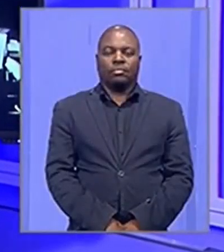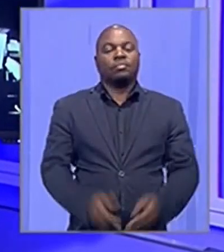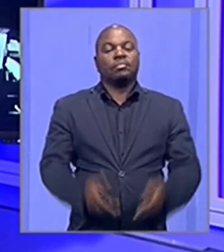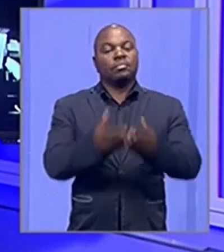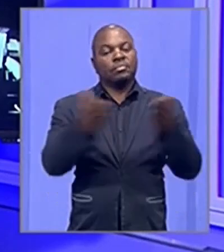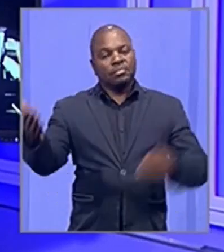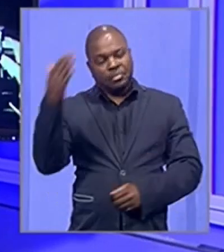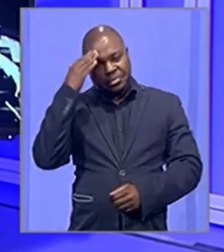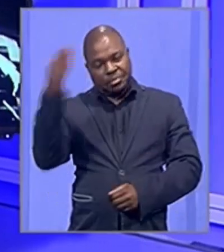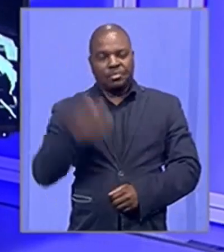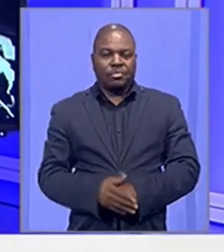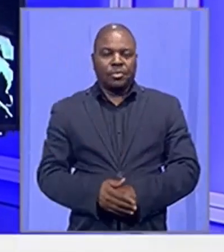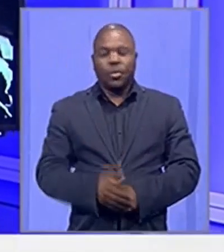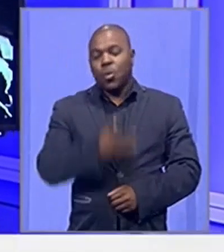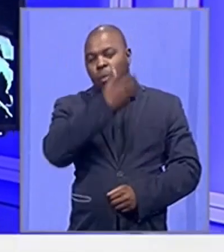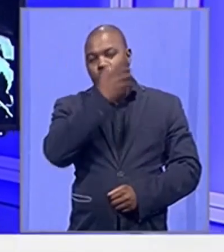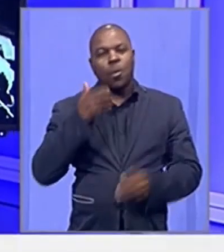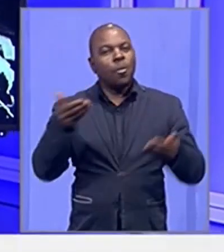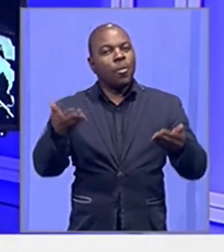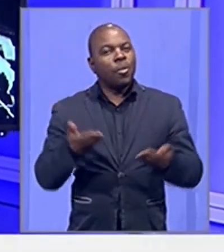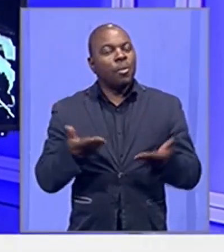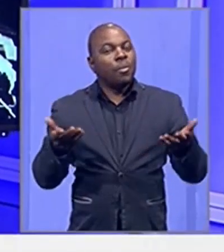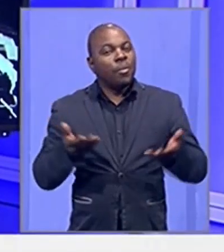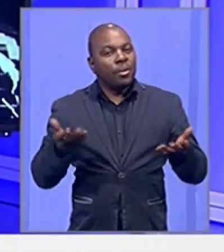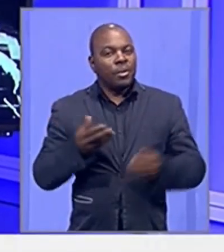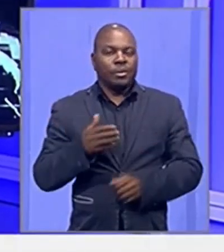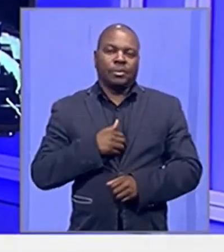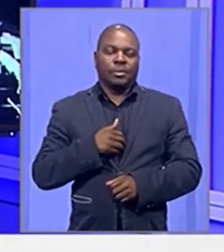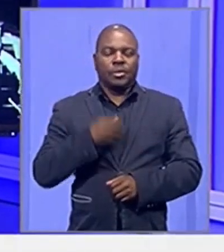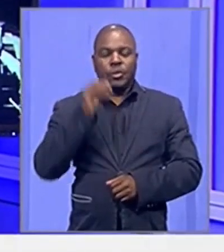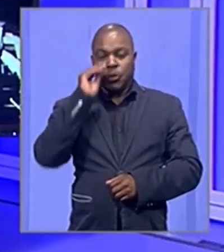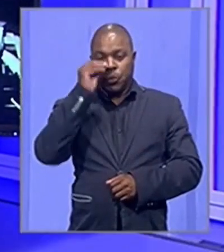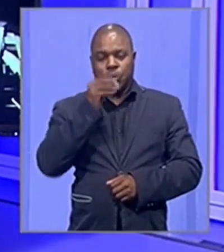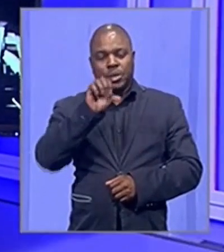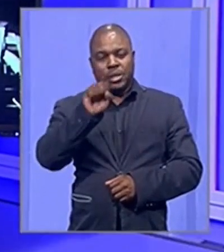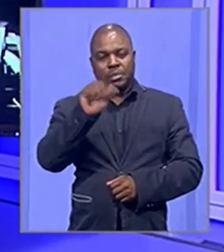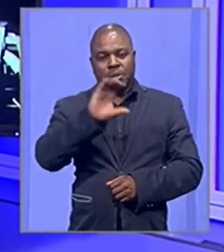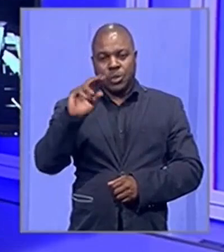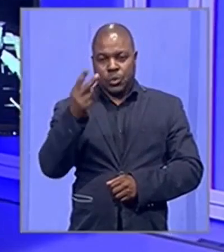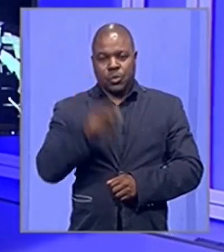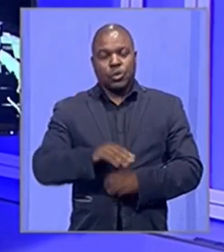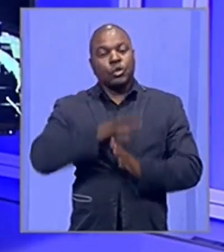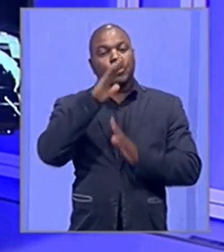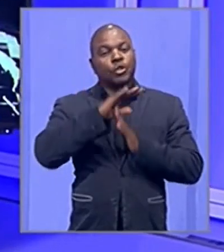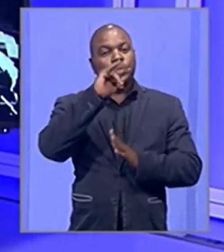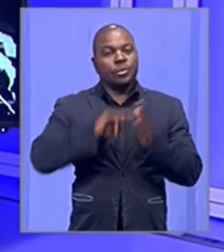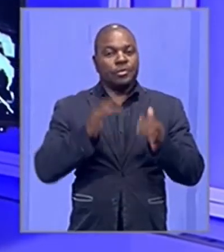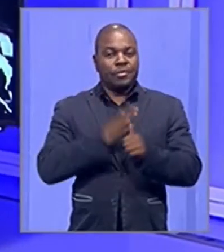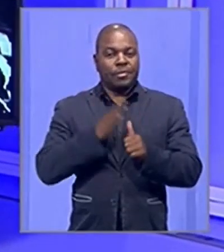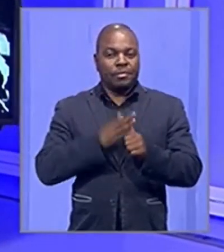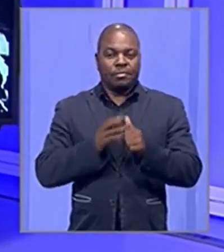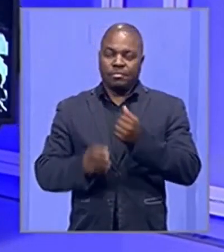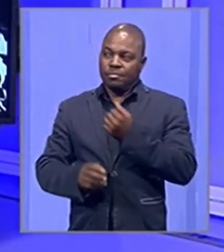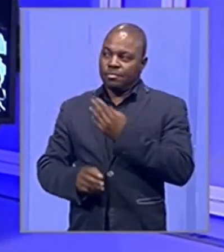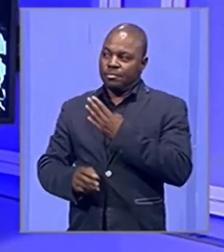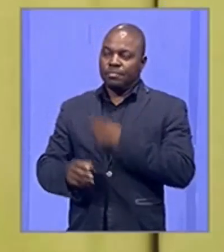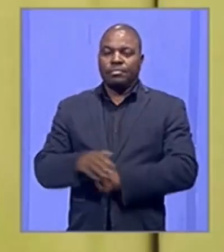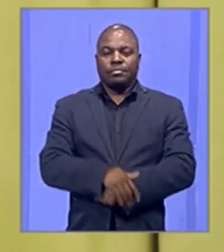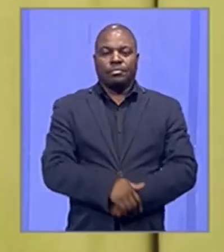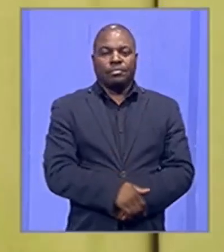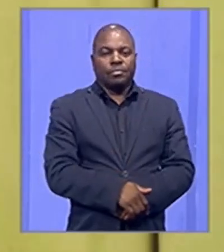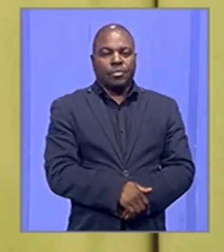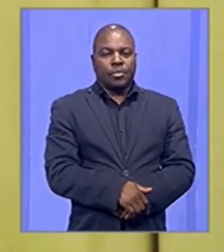Dumelang bahaeso la moetswe ka diatla tse mofuthu kgasong ena ya ditaba ho SABC 2 empa ha re qale pele ka dihlotsa tsona.